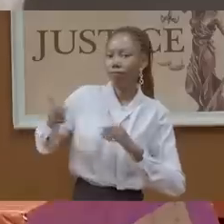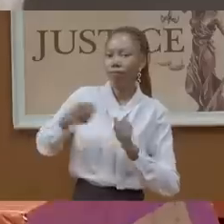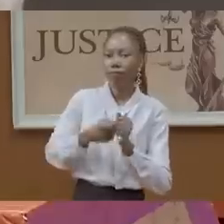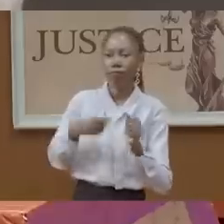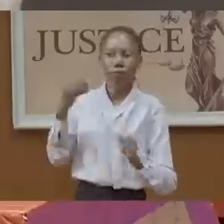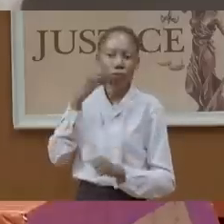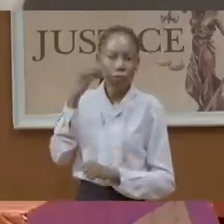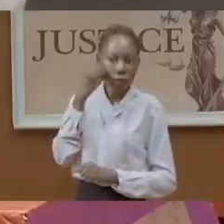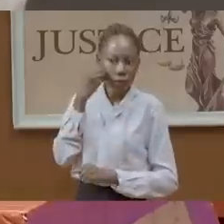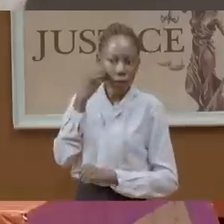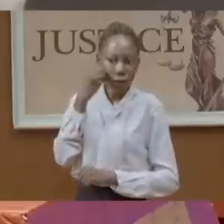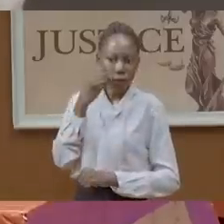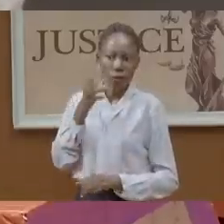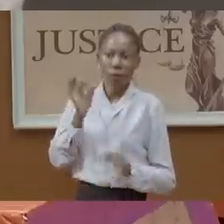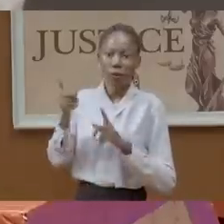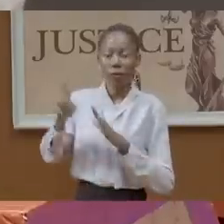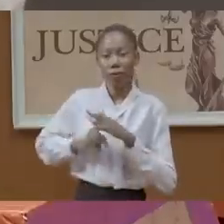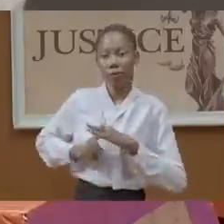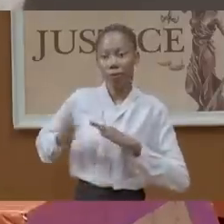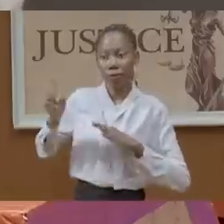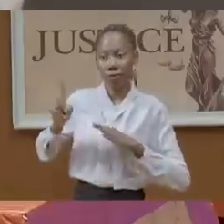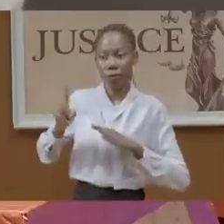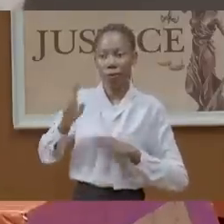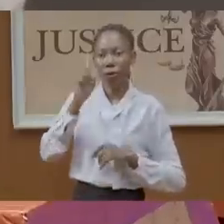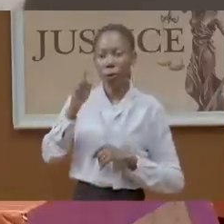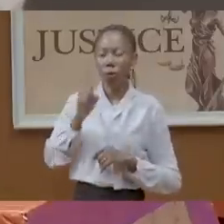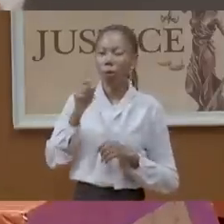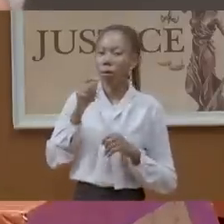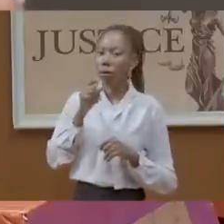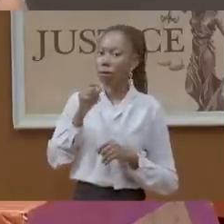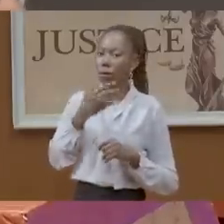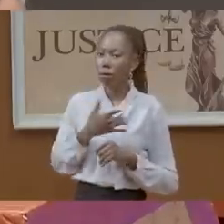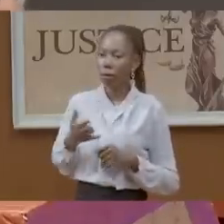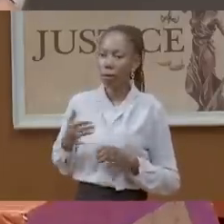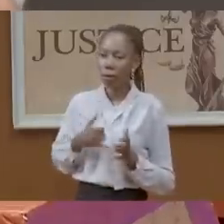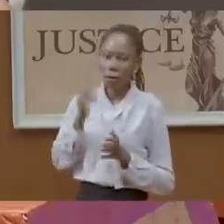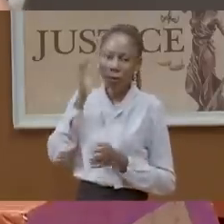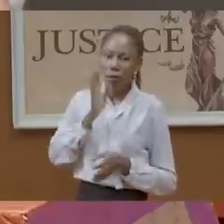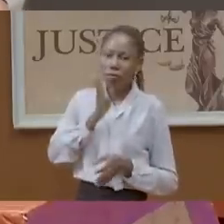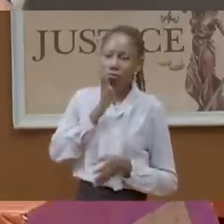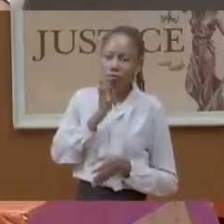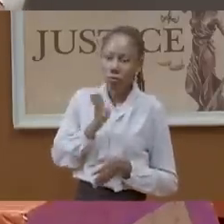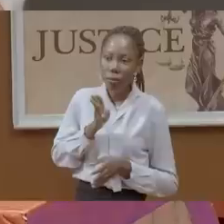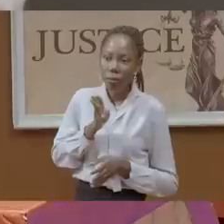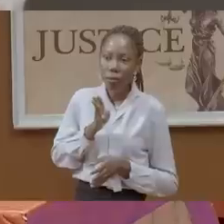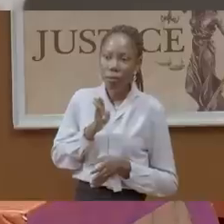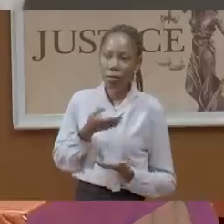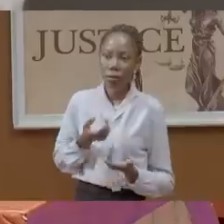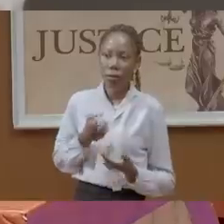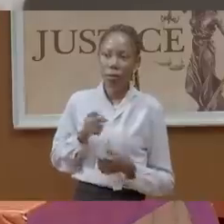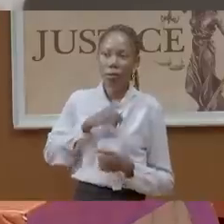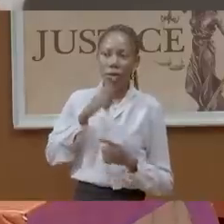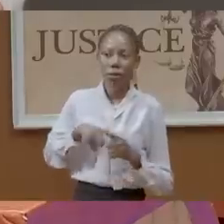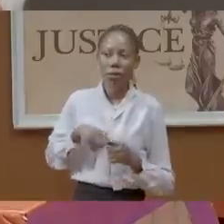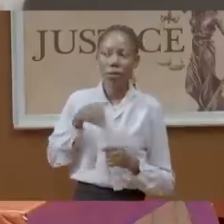And each time he runs, he ran then. One thing is very peculiar. It will be a time that there is no food for me and the